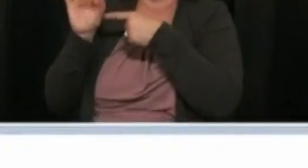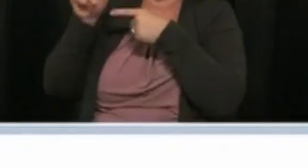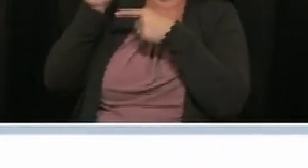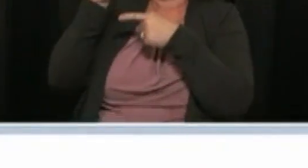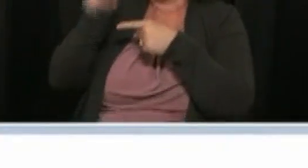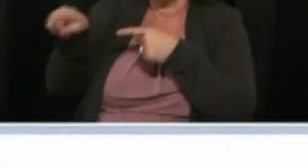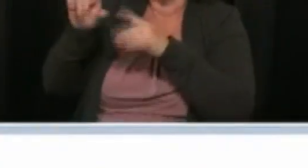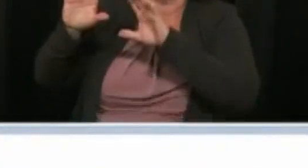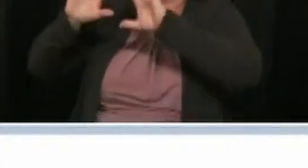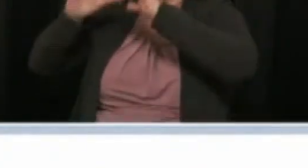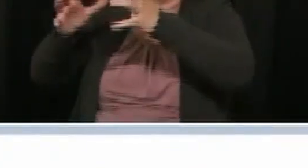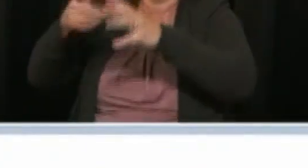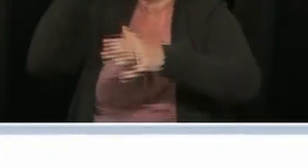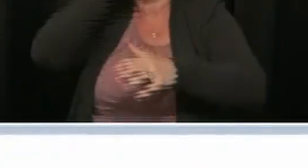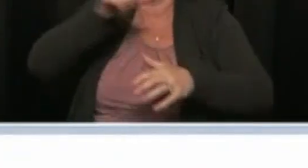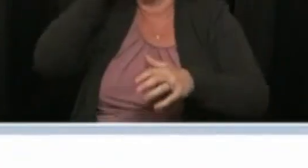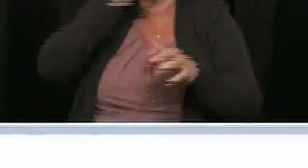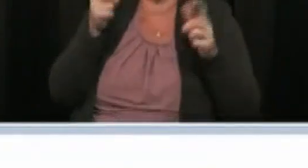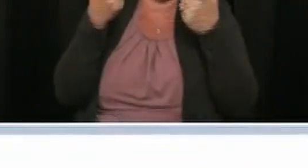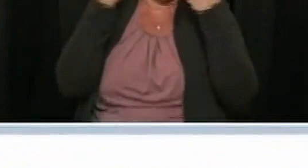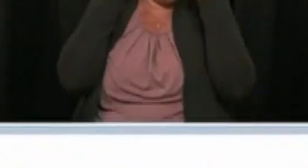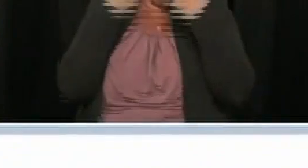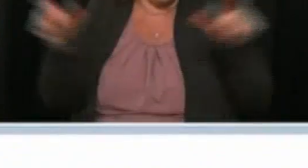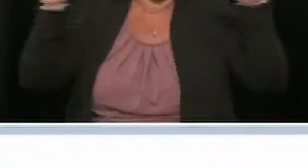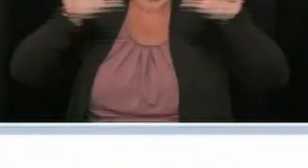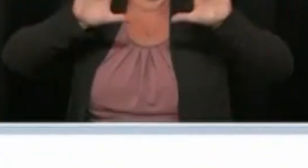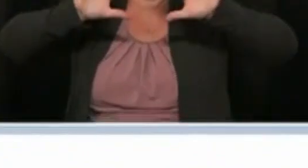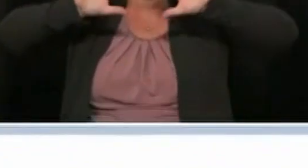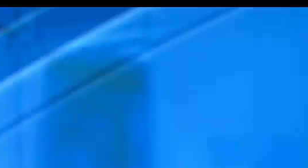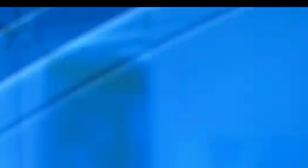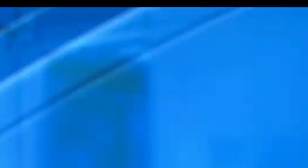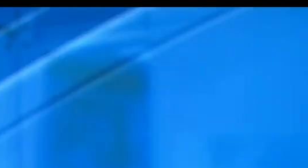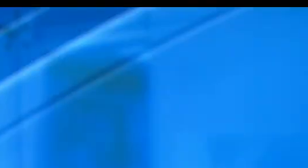Faster timeline than when President Joe Biden previously announced, which was May 1st.